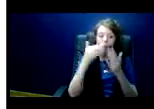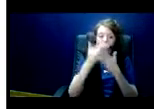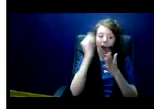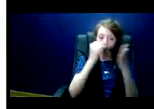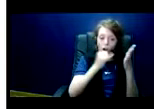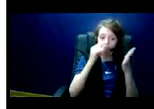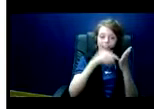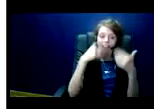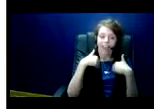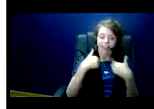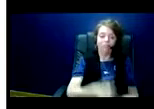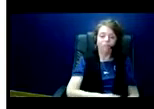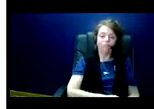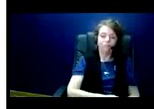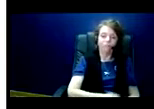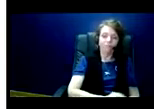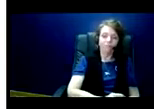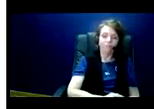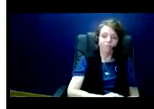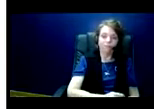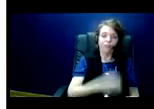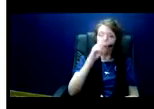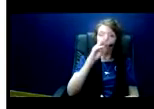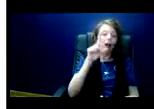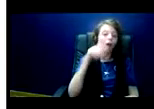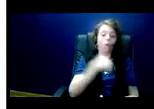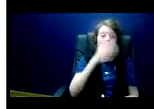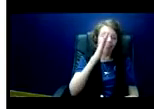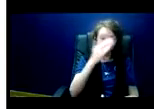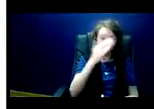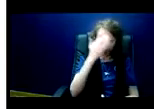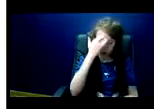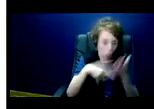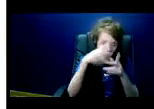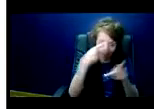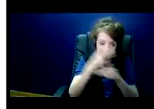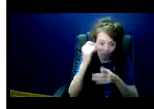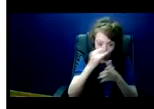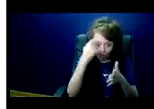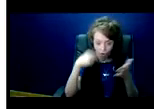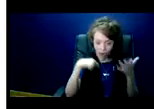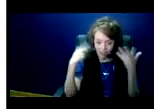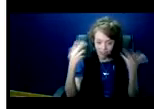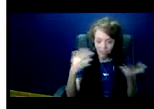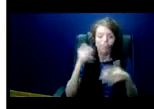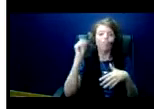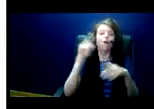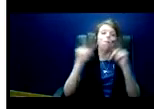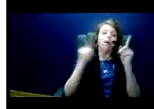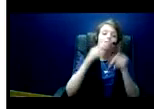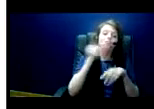for you. Awesome. We'll never know what the art was. But so that you can do